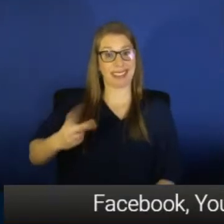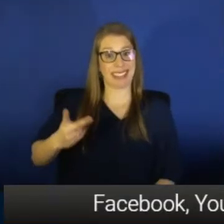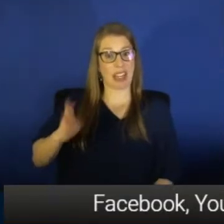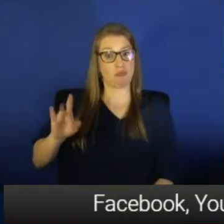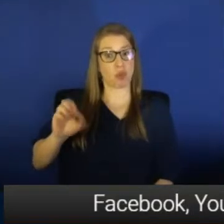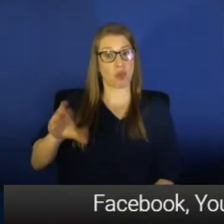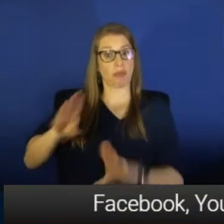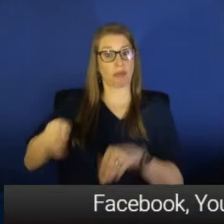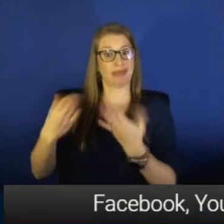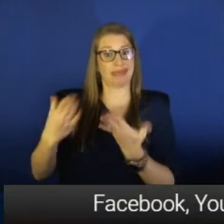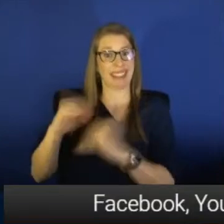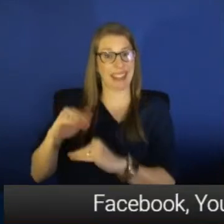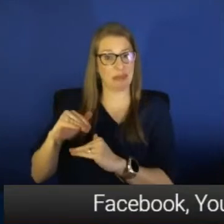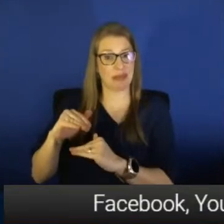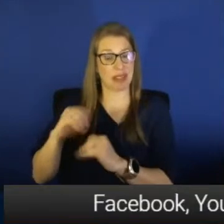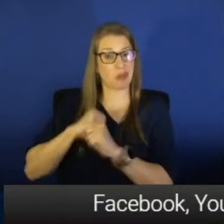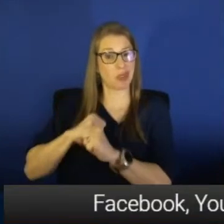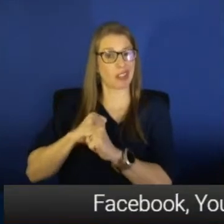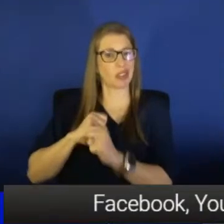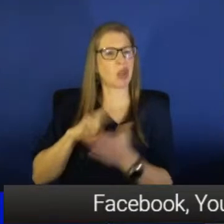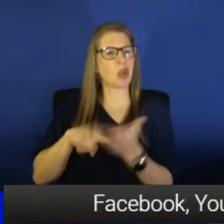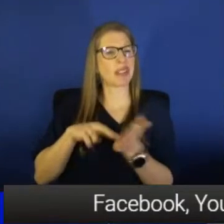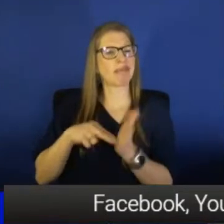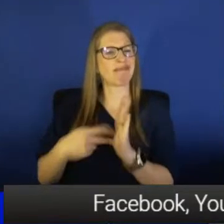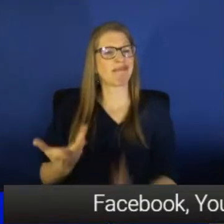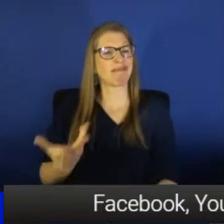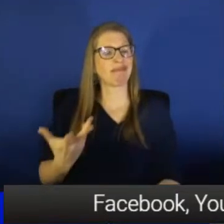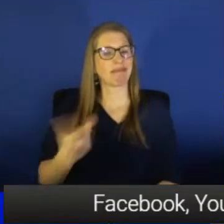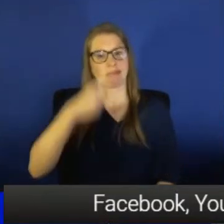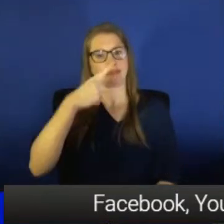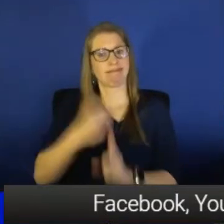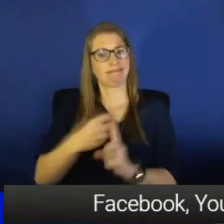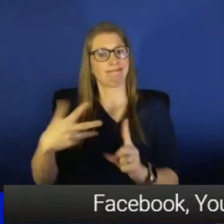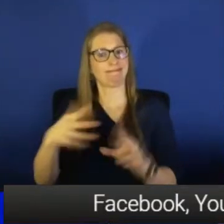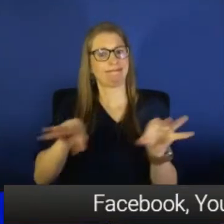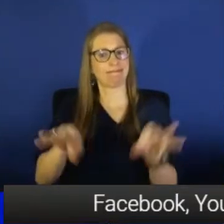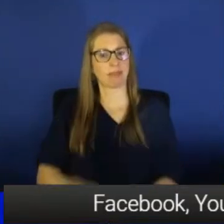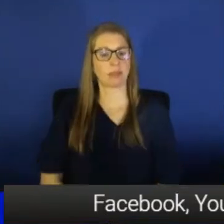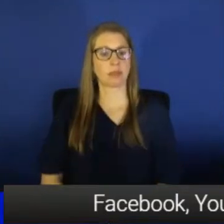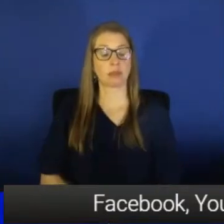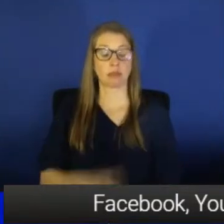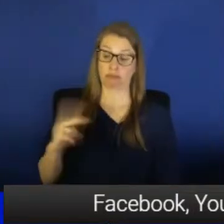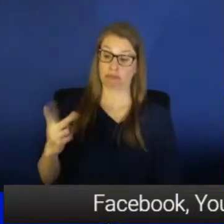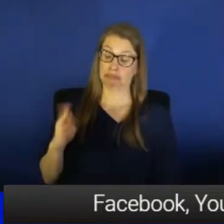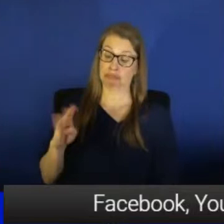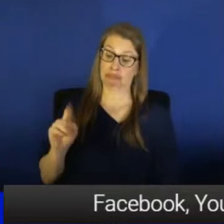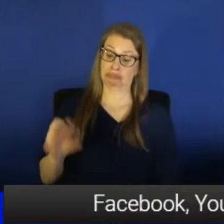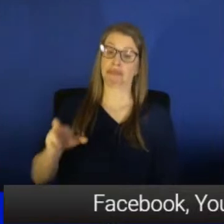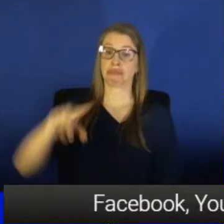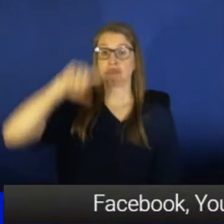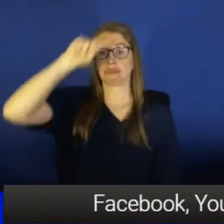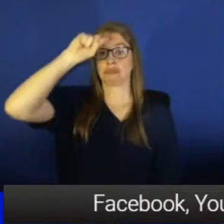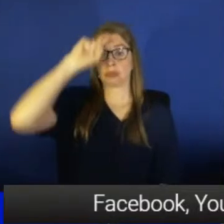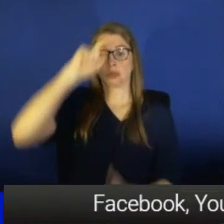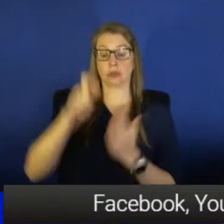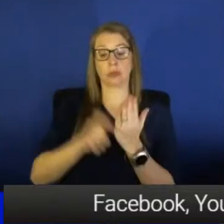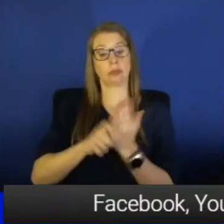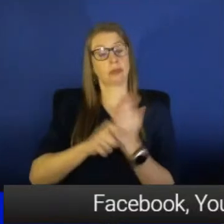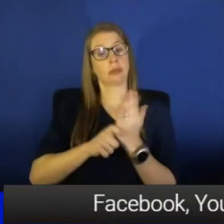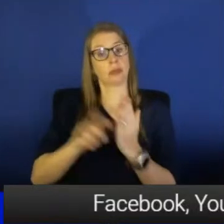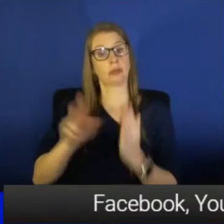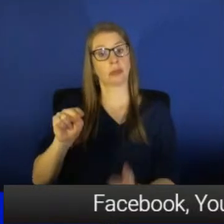limited protection. What do we know about that? The second booster, there was an article in New England Journal of